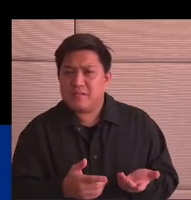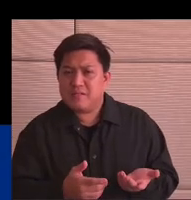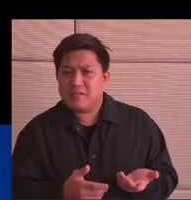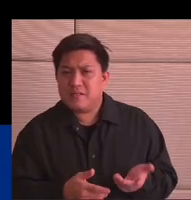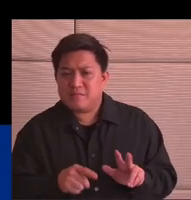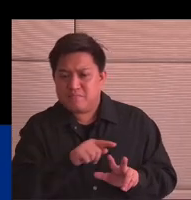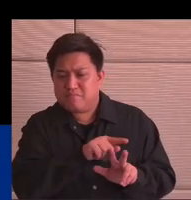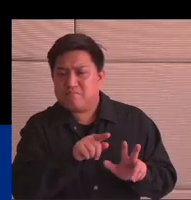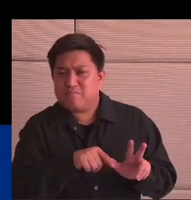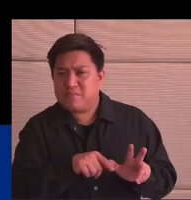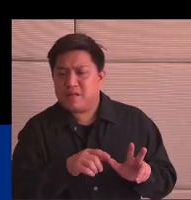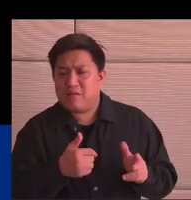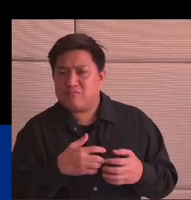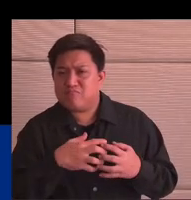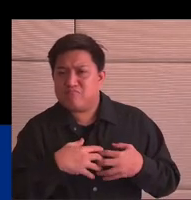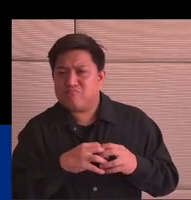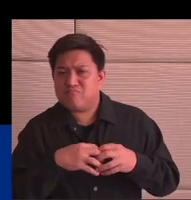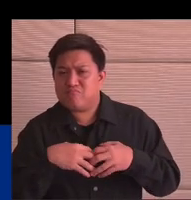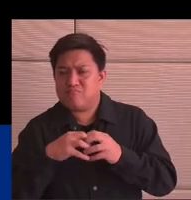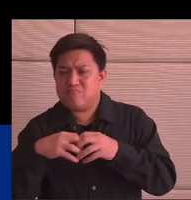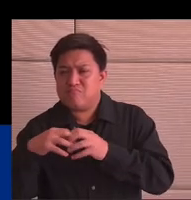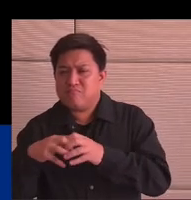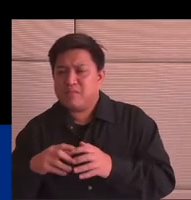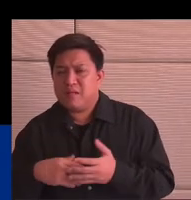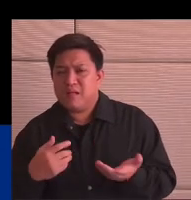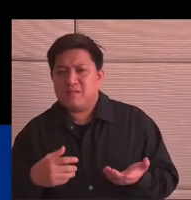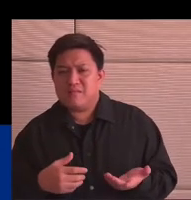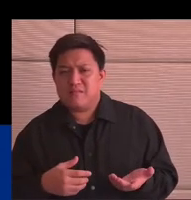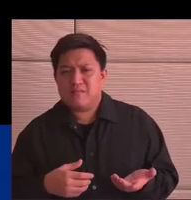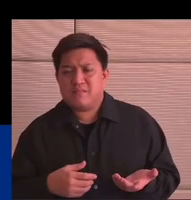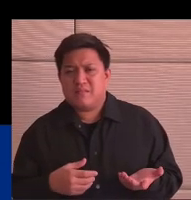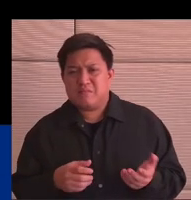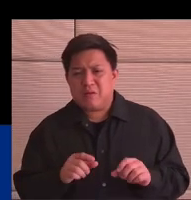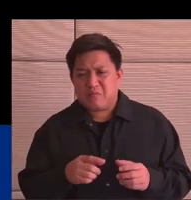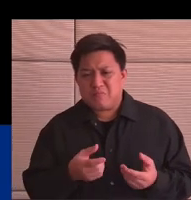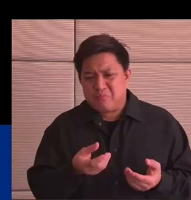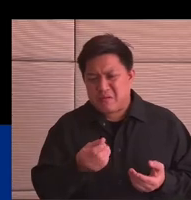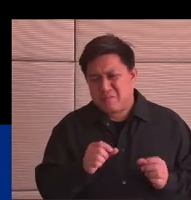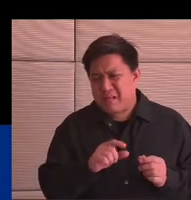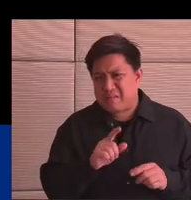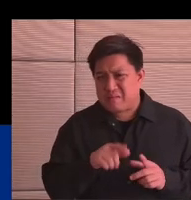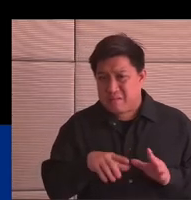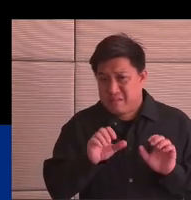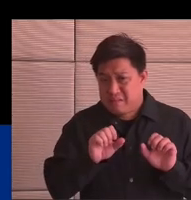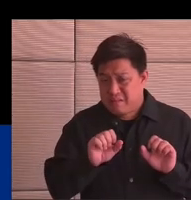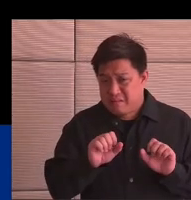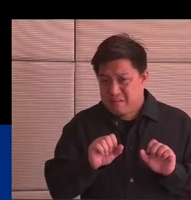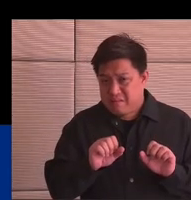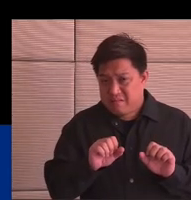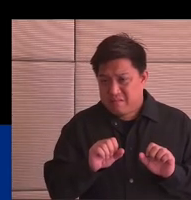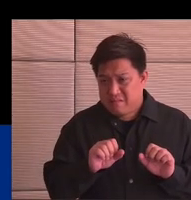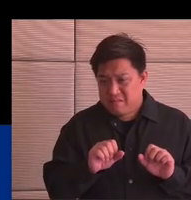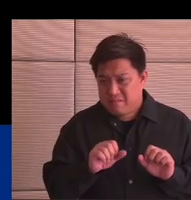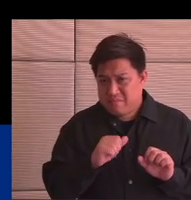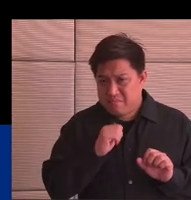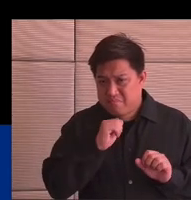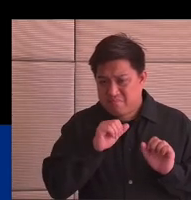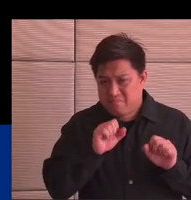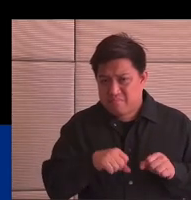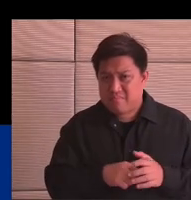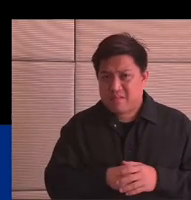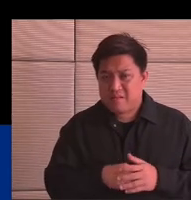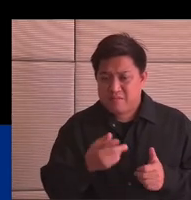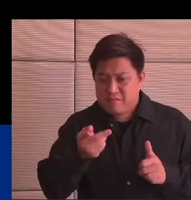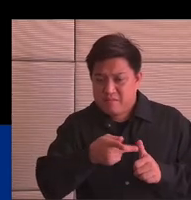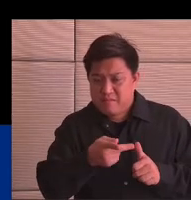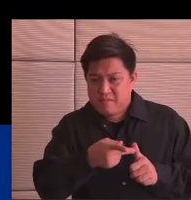real infrastructure if the absorptive capacity, it seems, of our infrastructure agencies is low. Second, there are questionable priorities